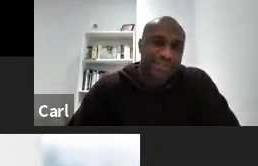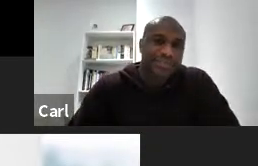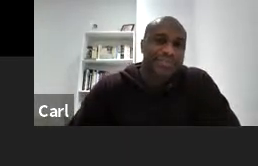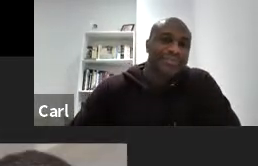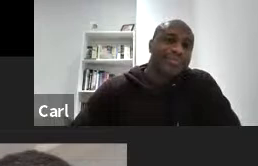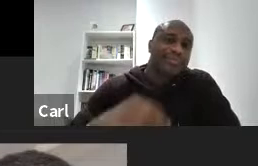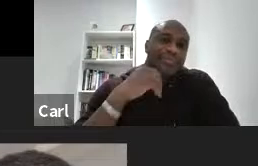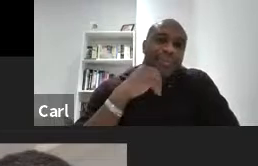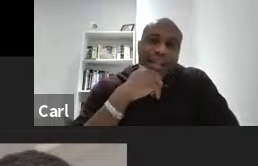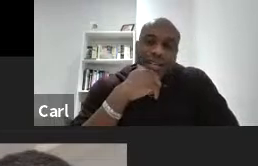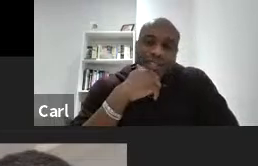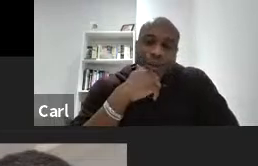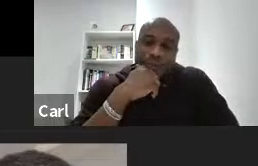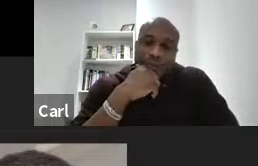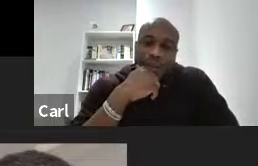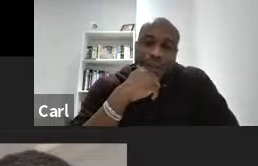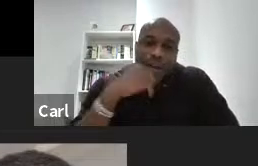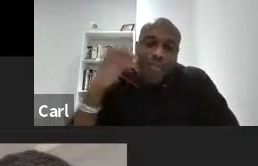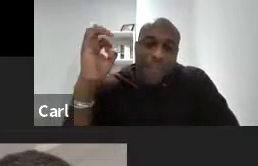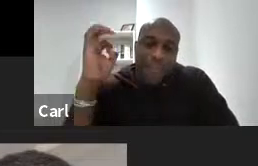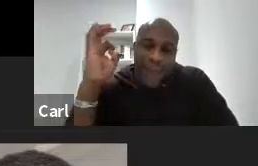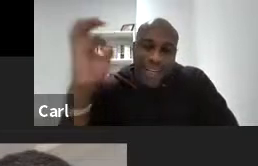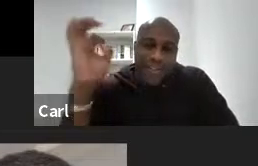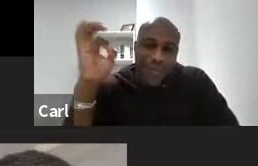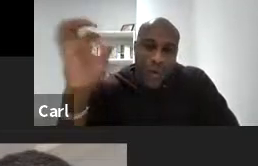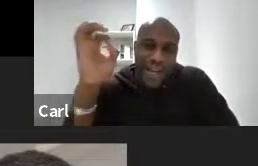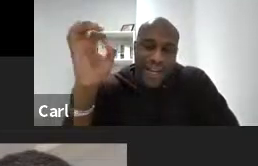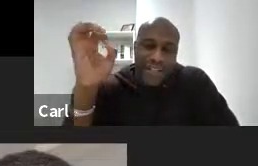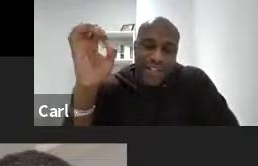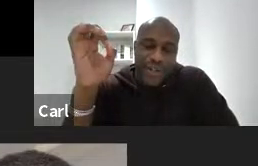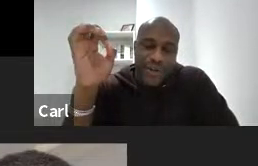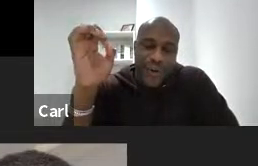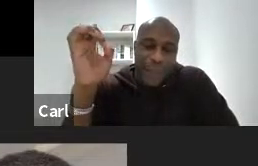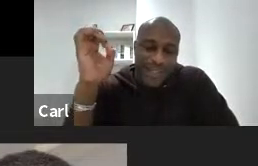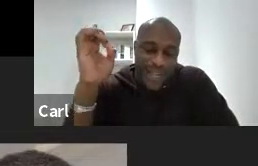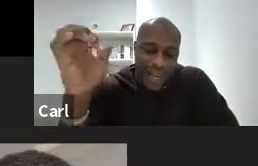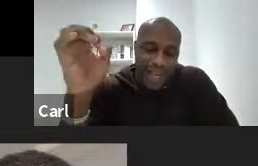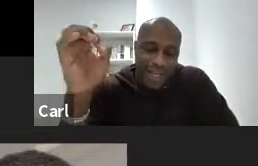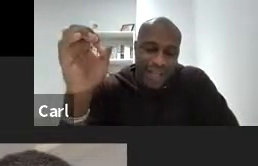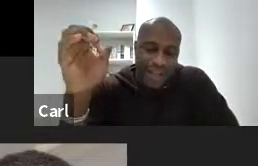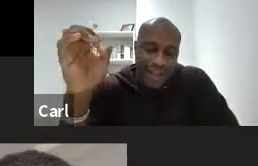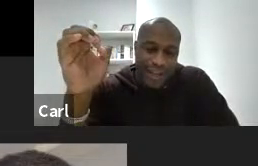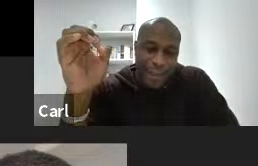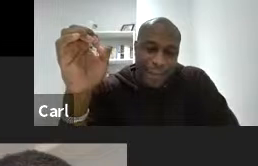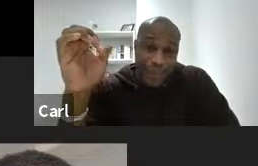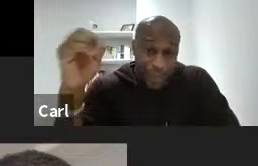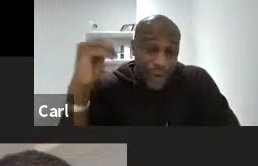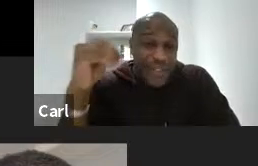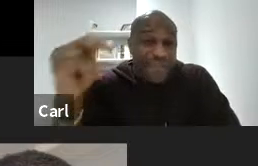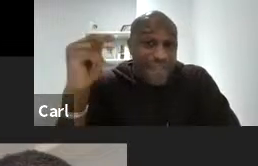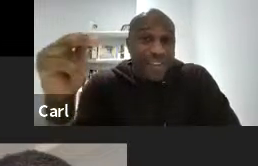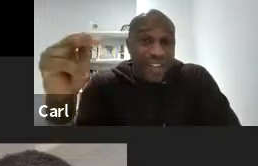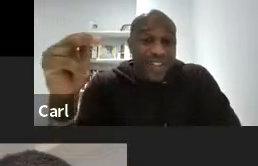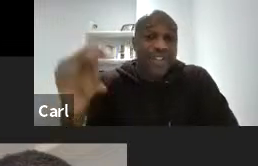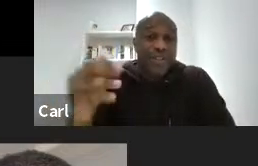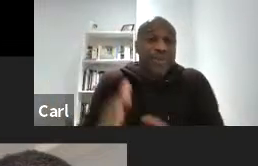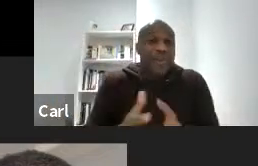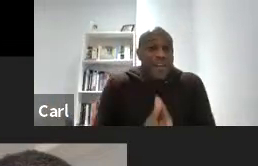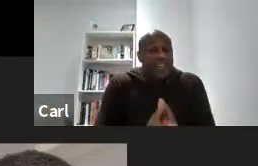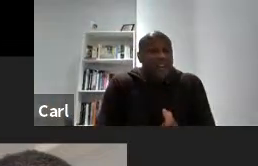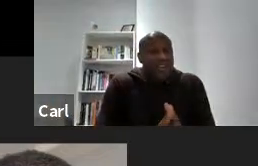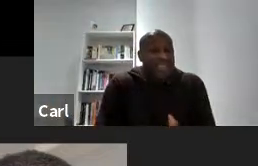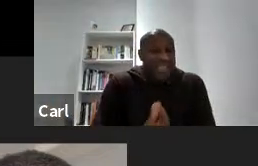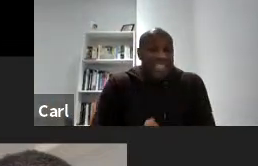sense. So the best way to obtain the perseverance